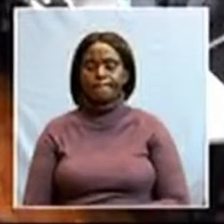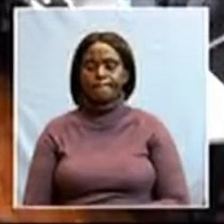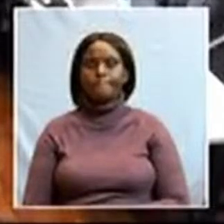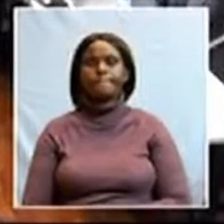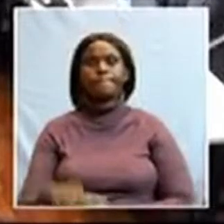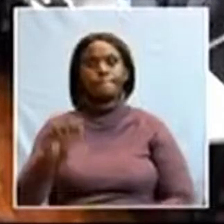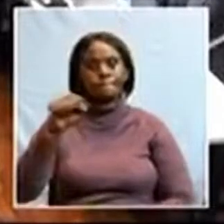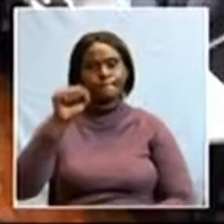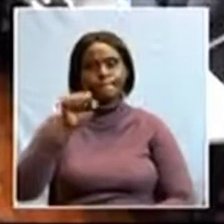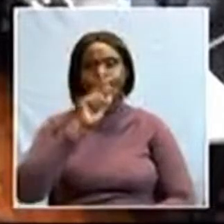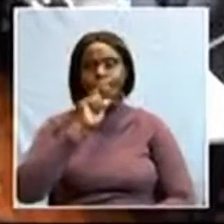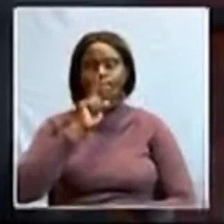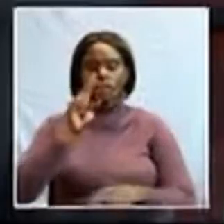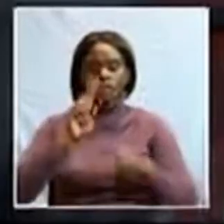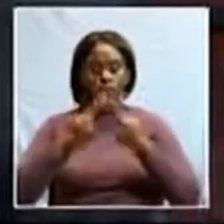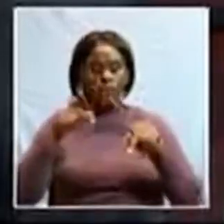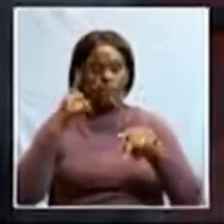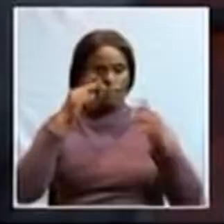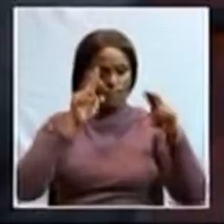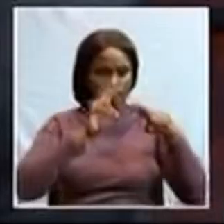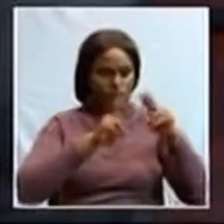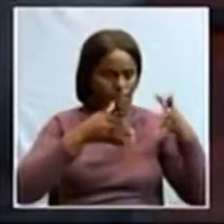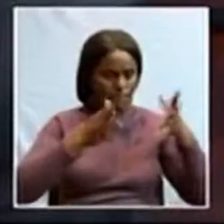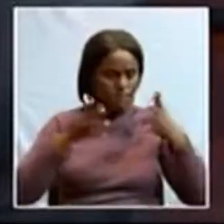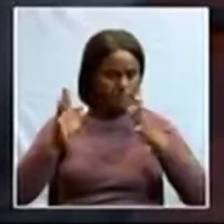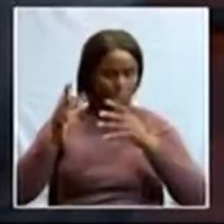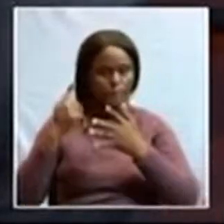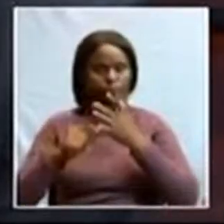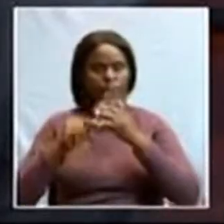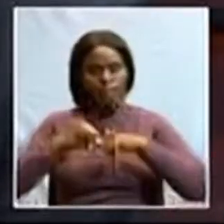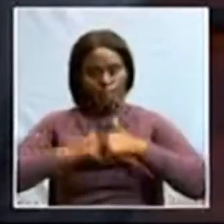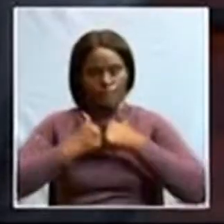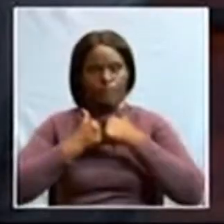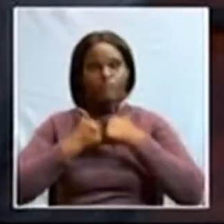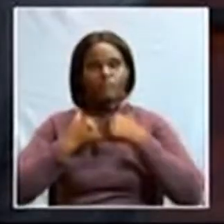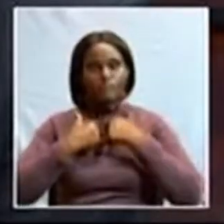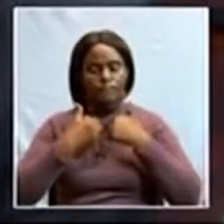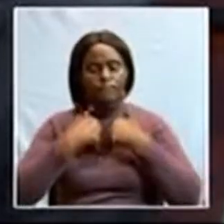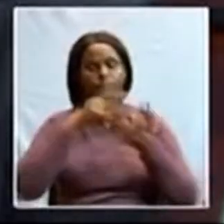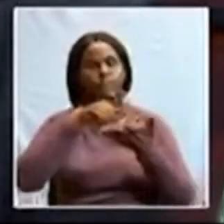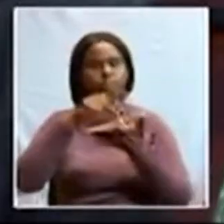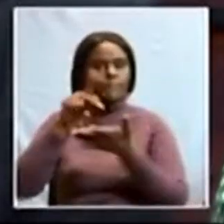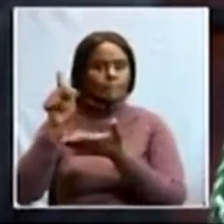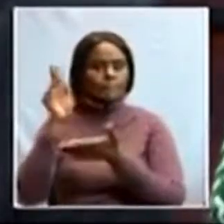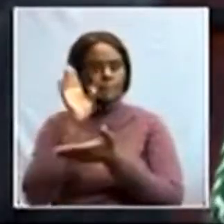Yeah, so Chair, as for the sitting allowances, these are the allowances that were paid.